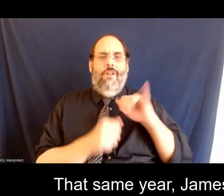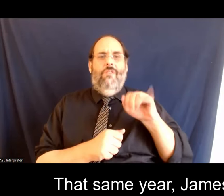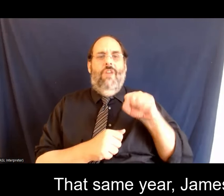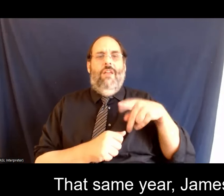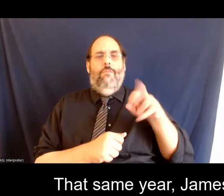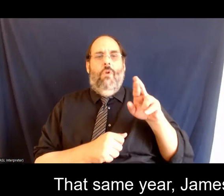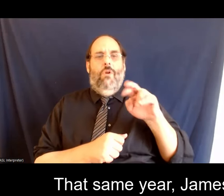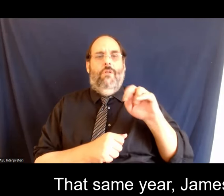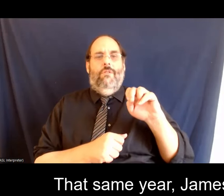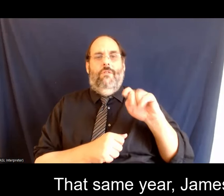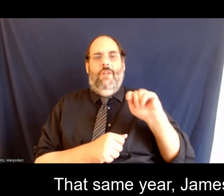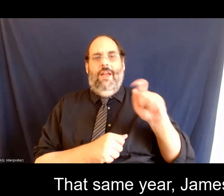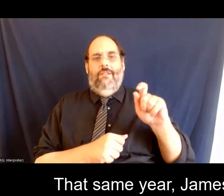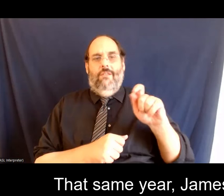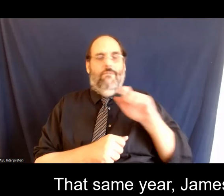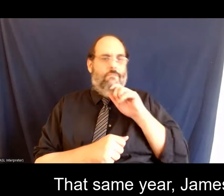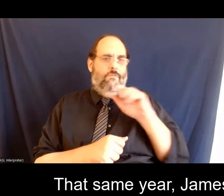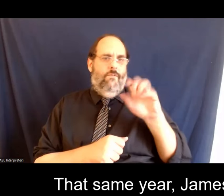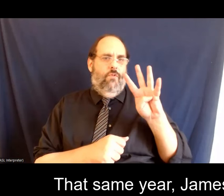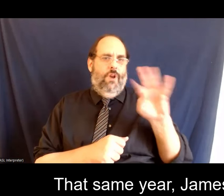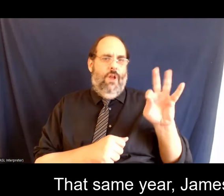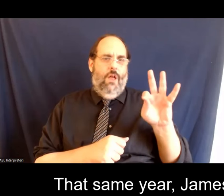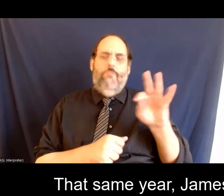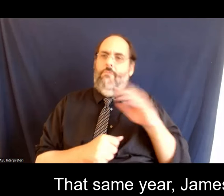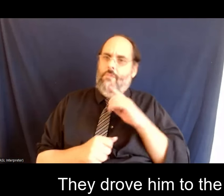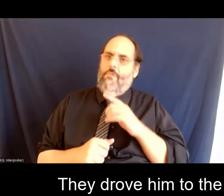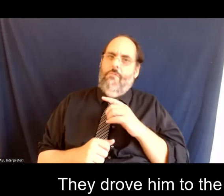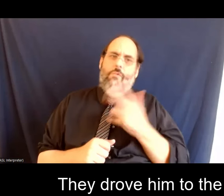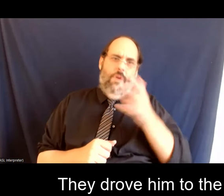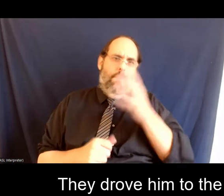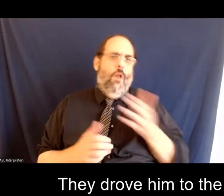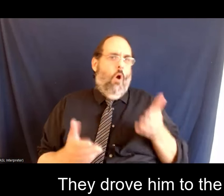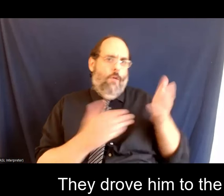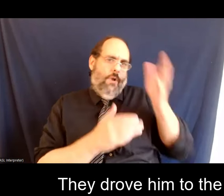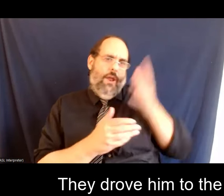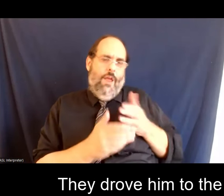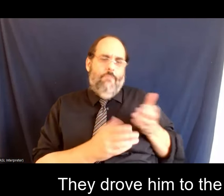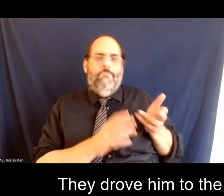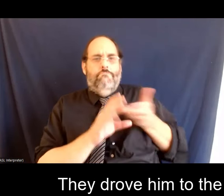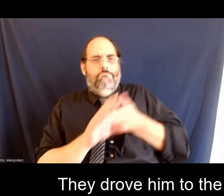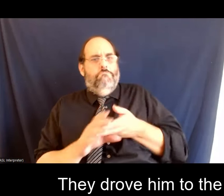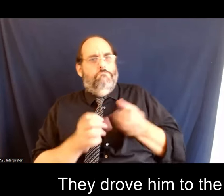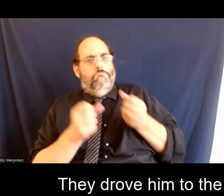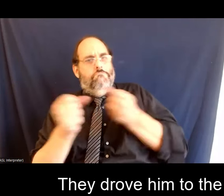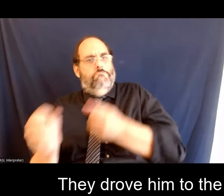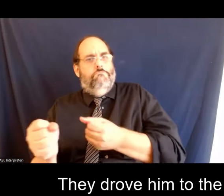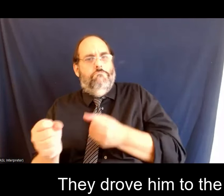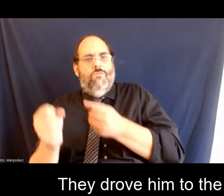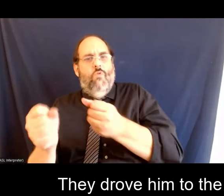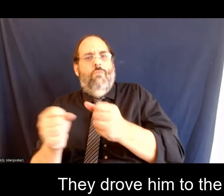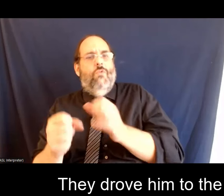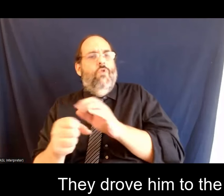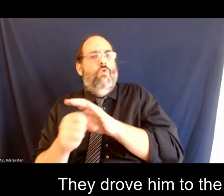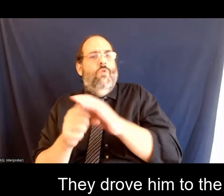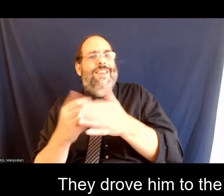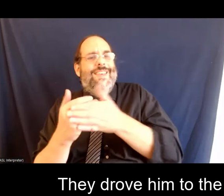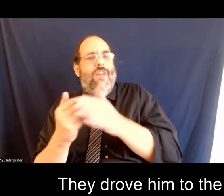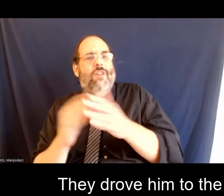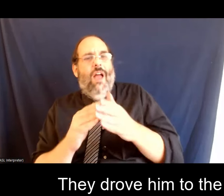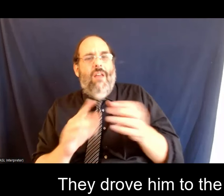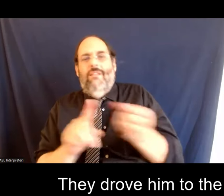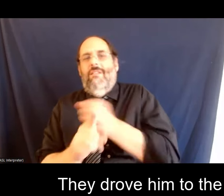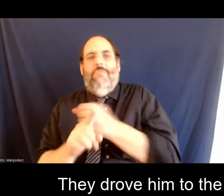Texas, also accepted a ride home from three men. They drove him to the remote edge of town where they beat